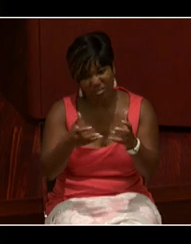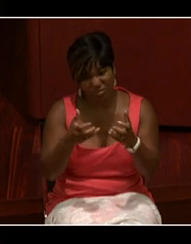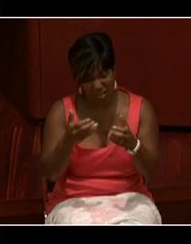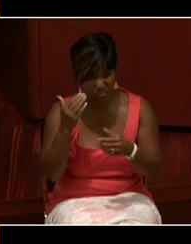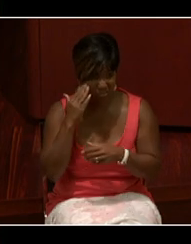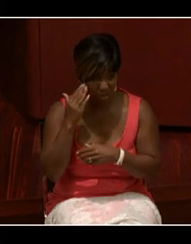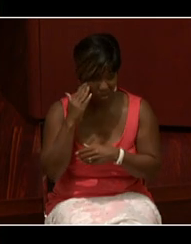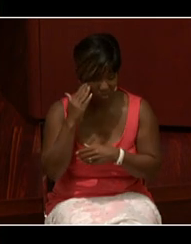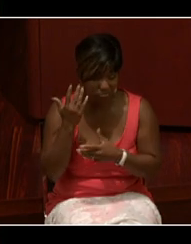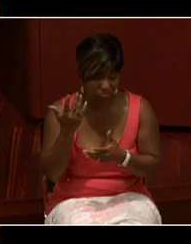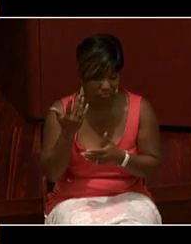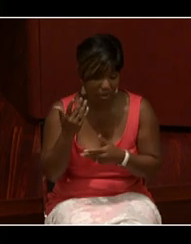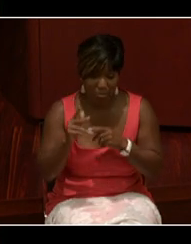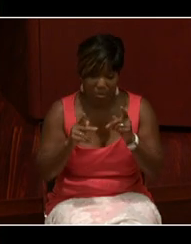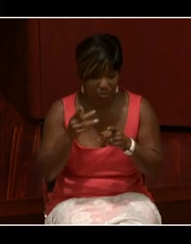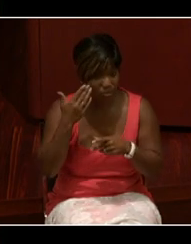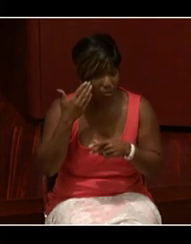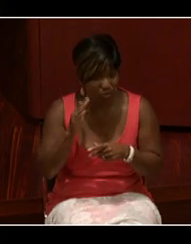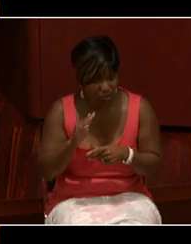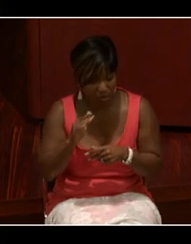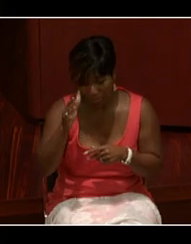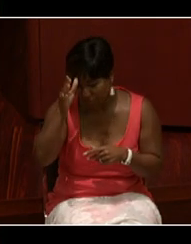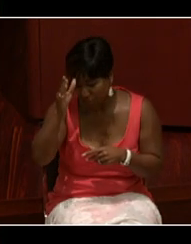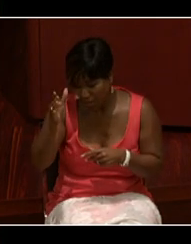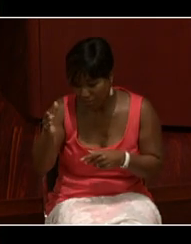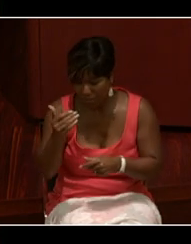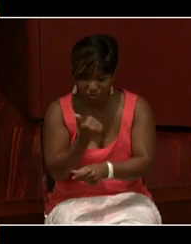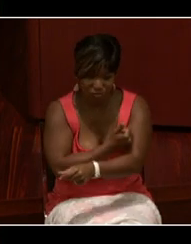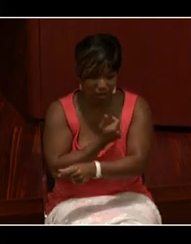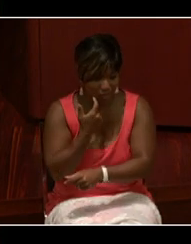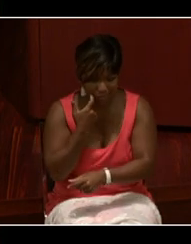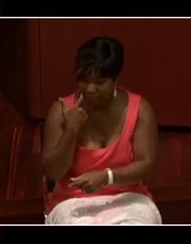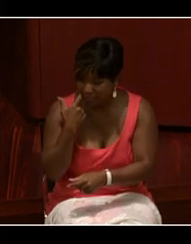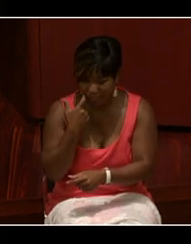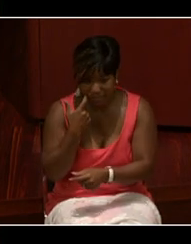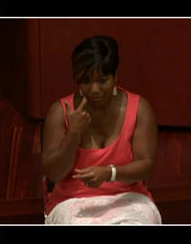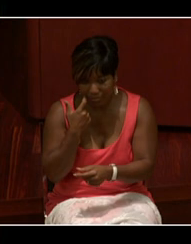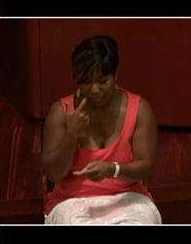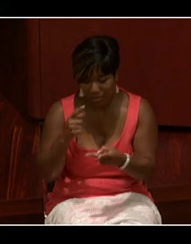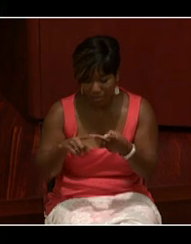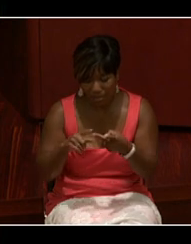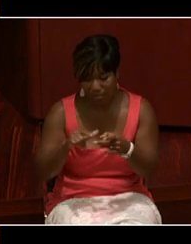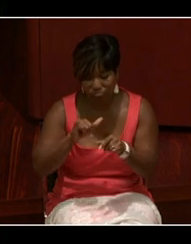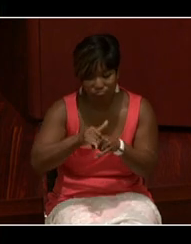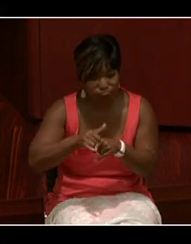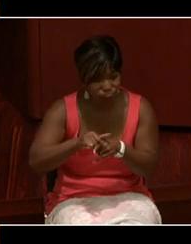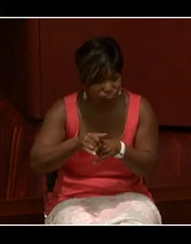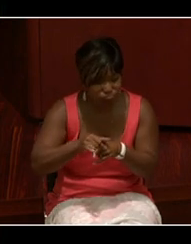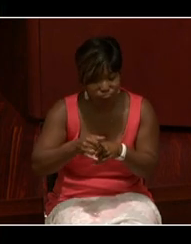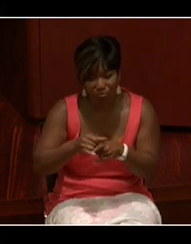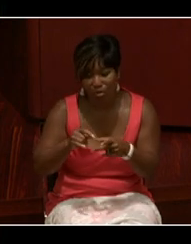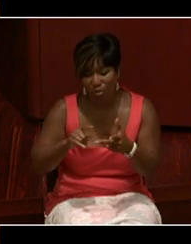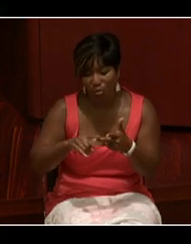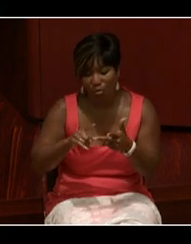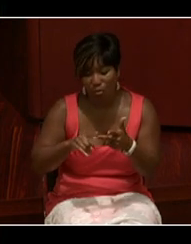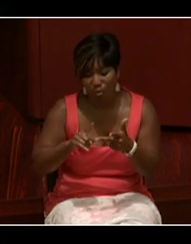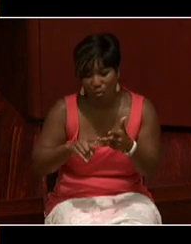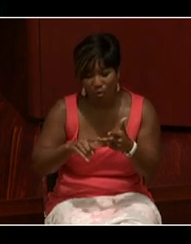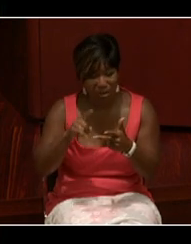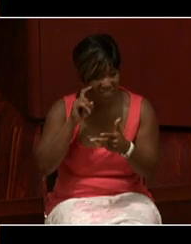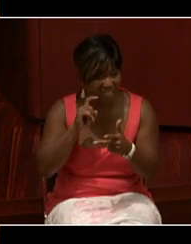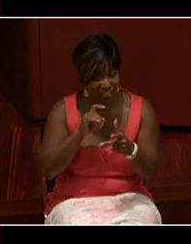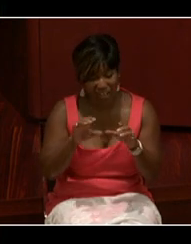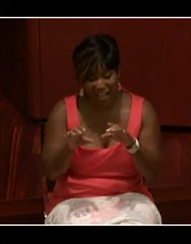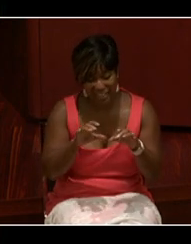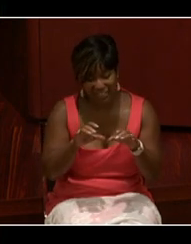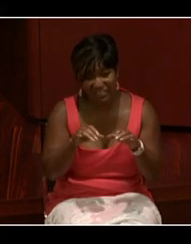everyone, for example, really wants to know about their grandfather's drug addiction, foul language, or even at times sexual activity